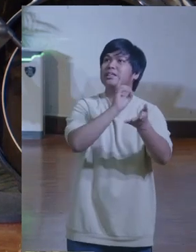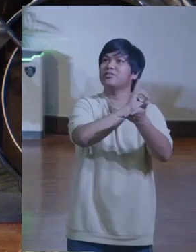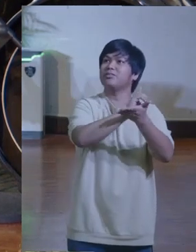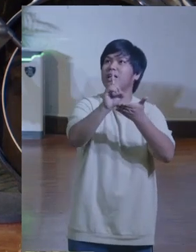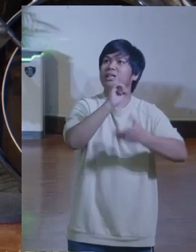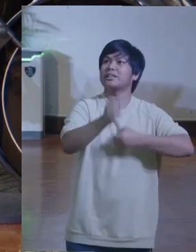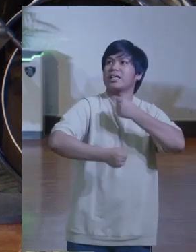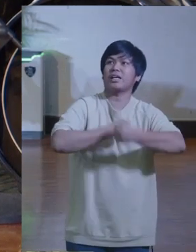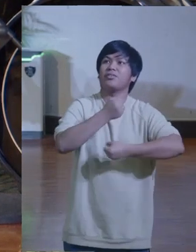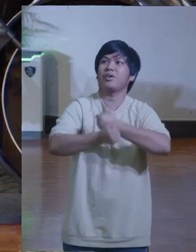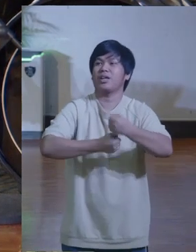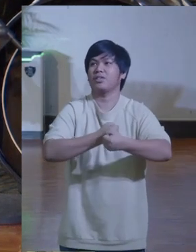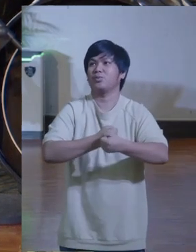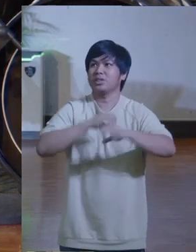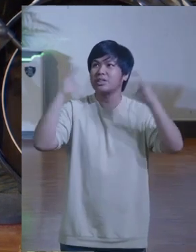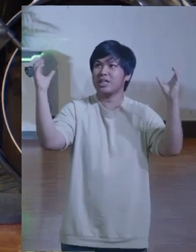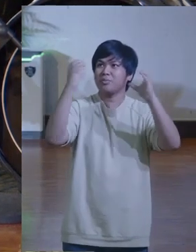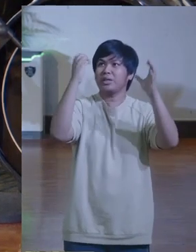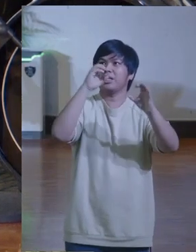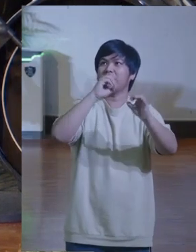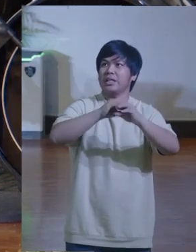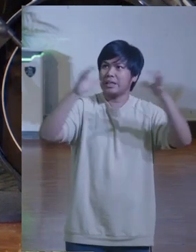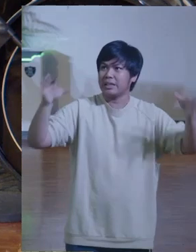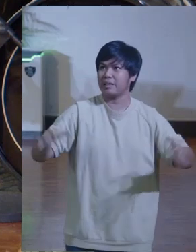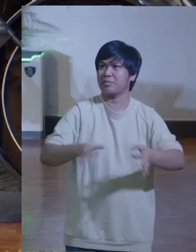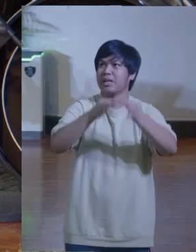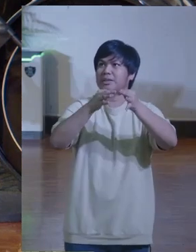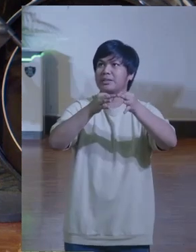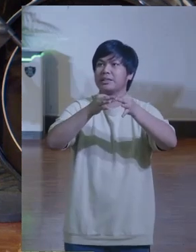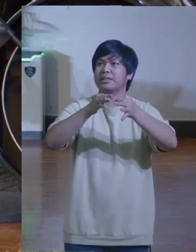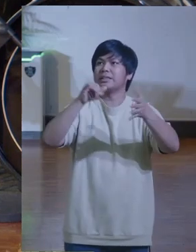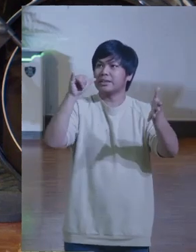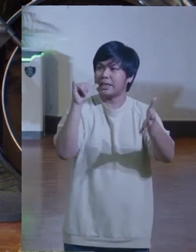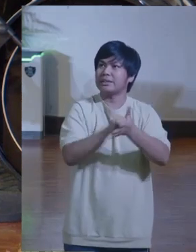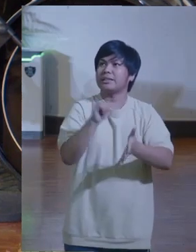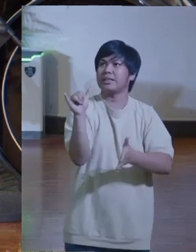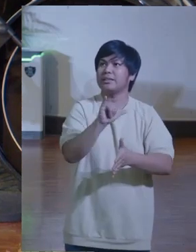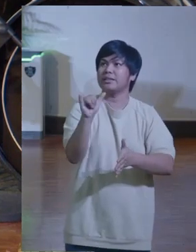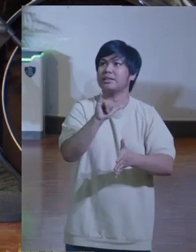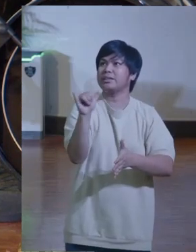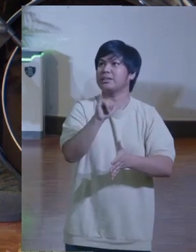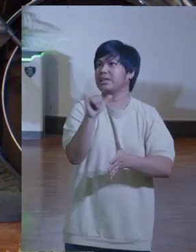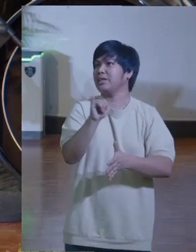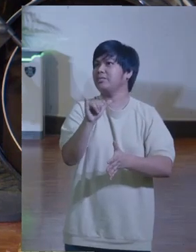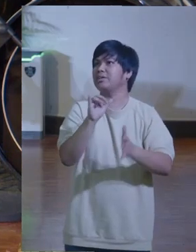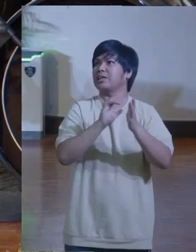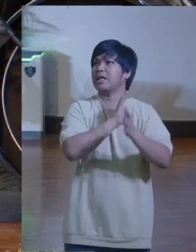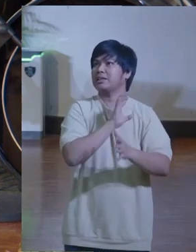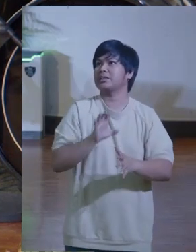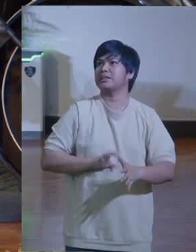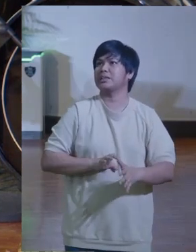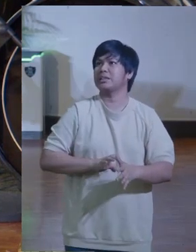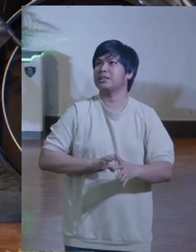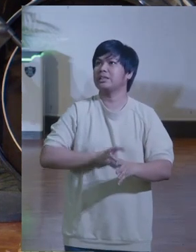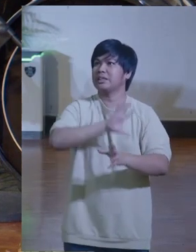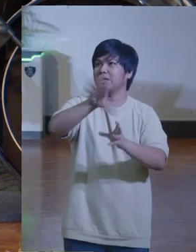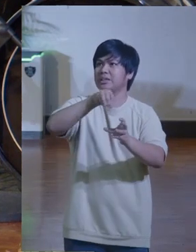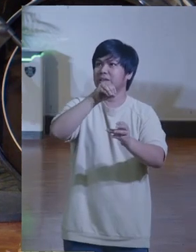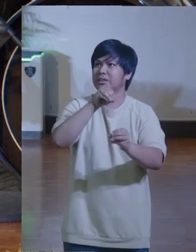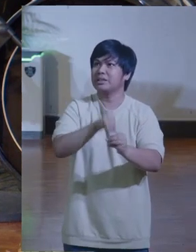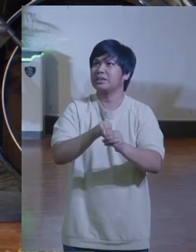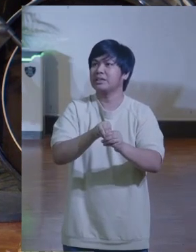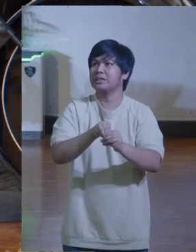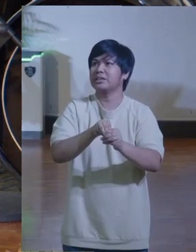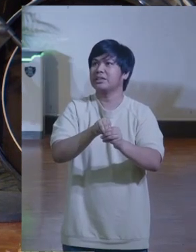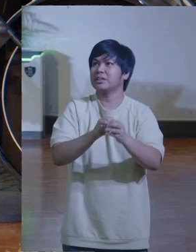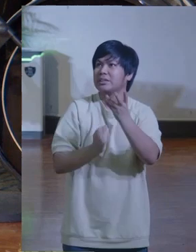in this divine sacrifice, which is celebrated in the Mass, that some Christ is contained